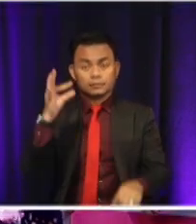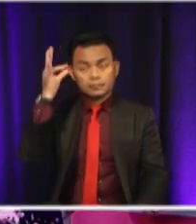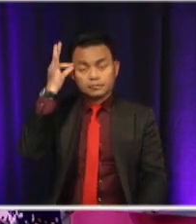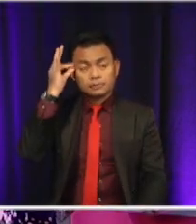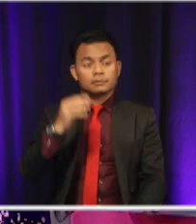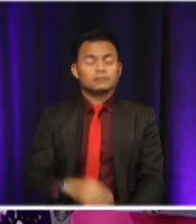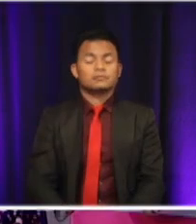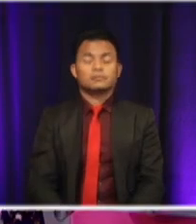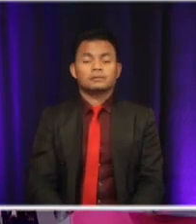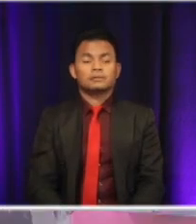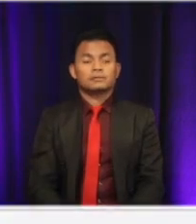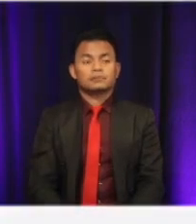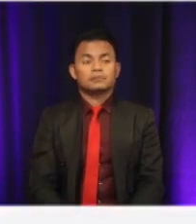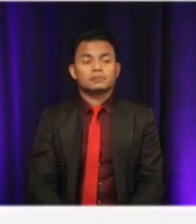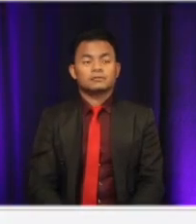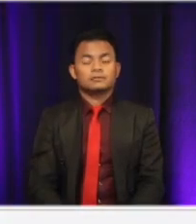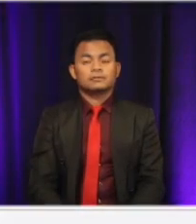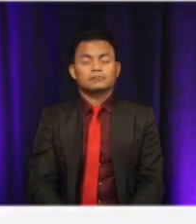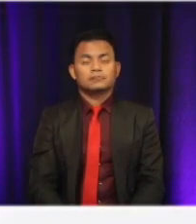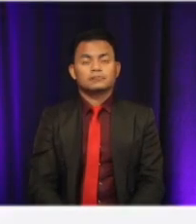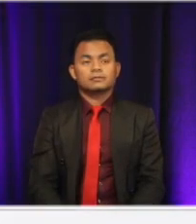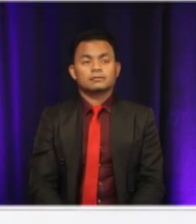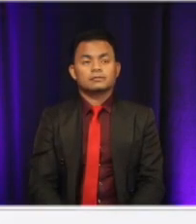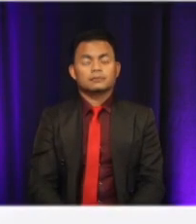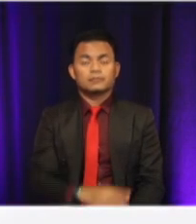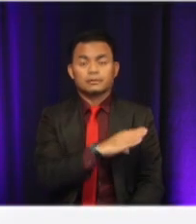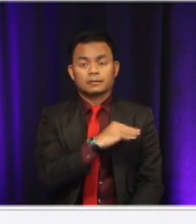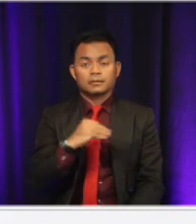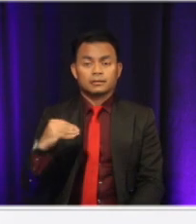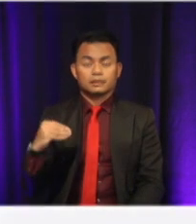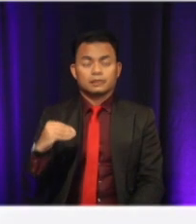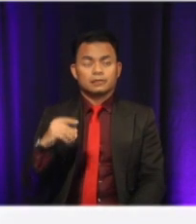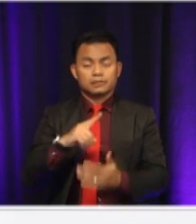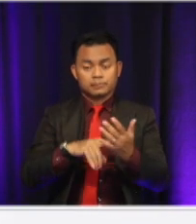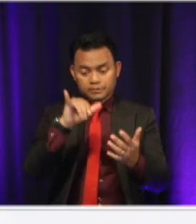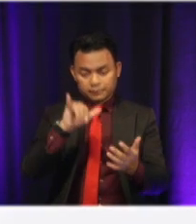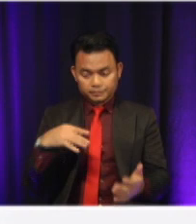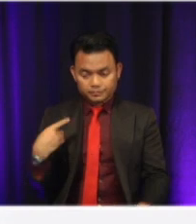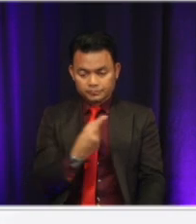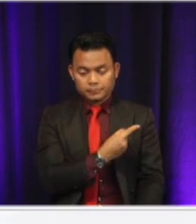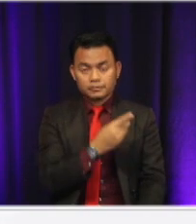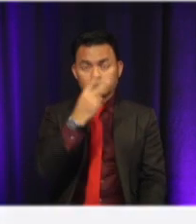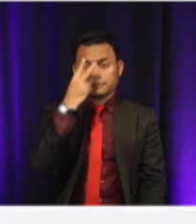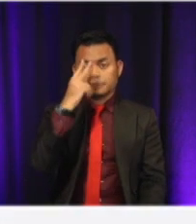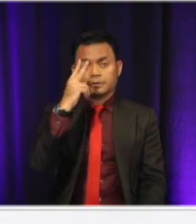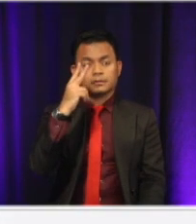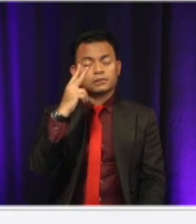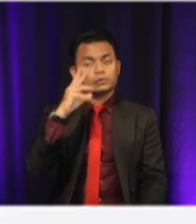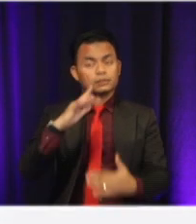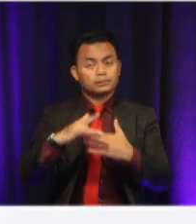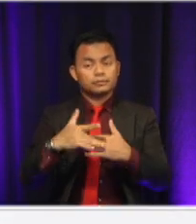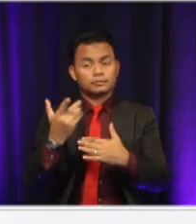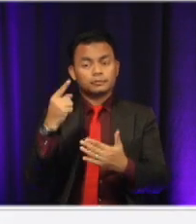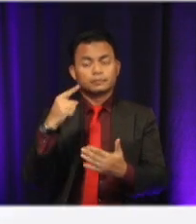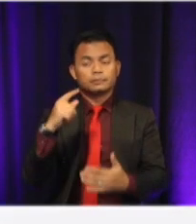or the novel The Clay Marble. And as we saw earlier, we know for a fact that from this section